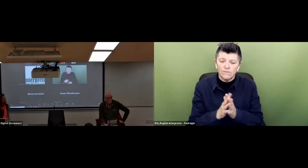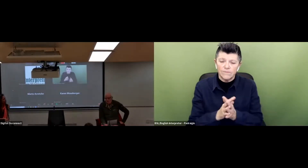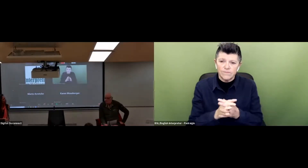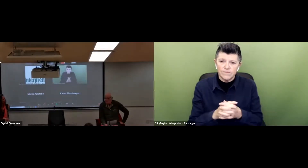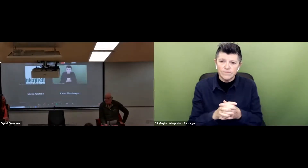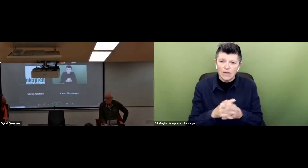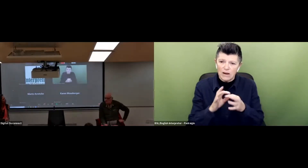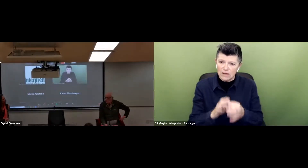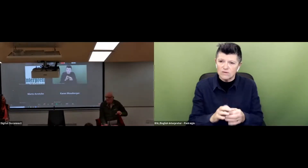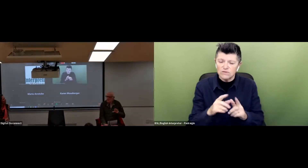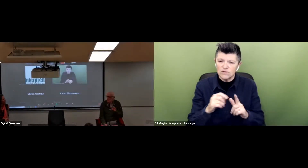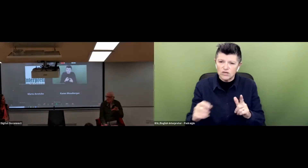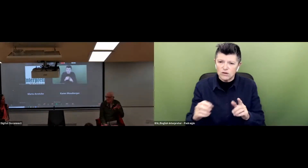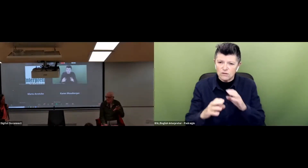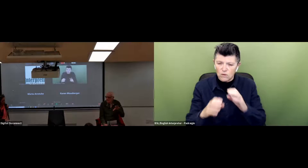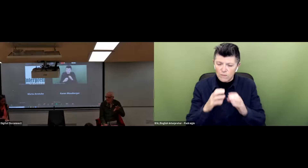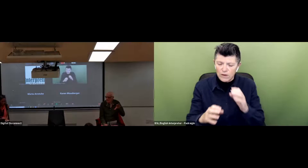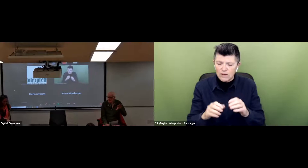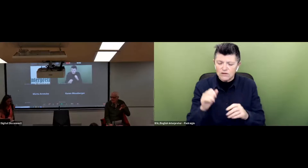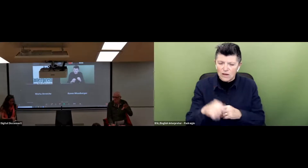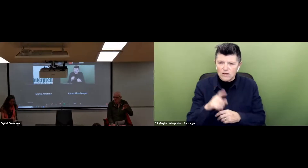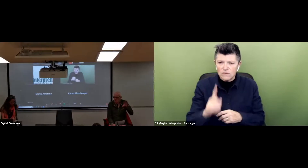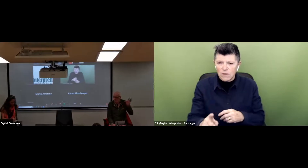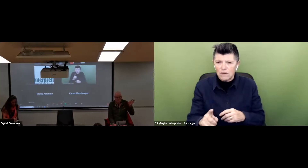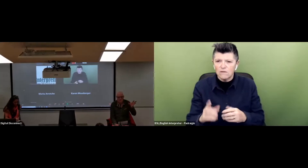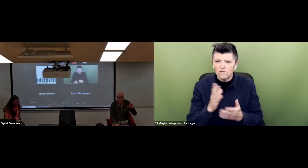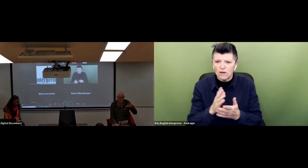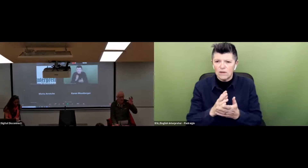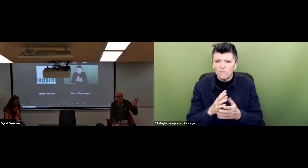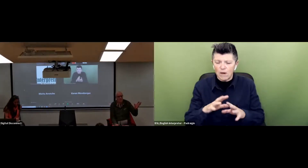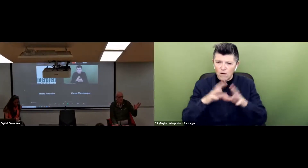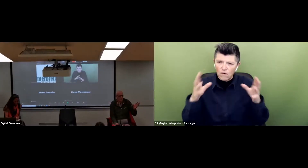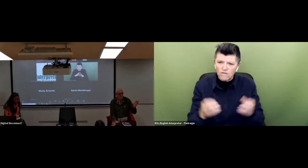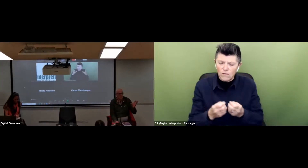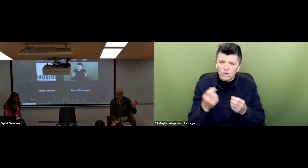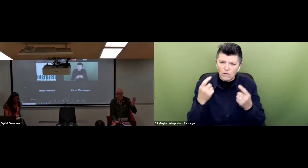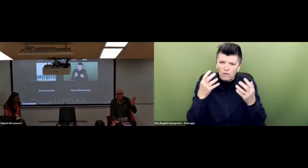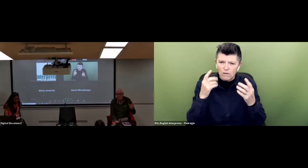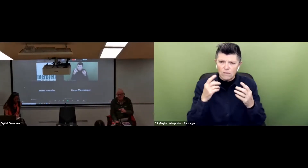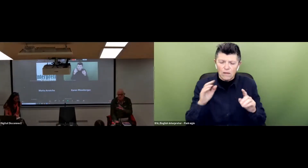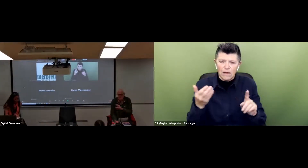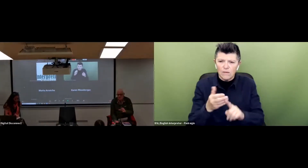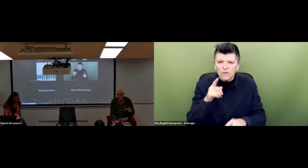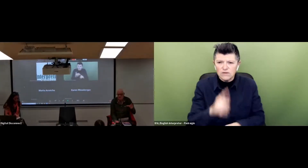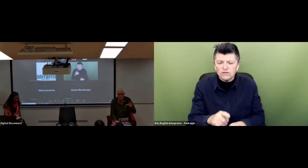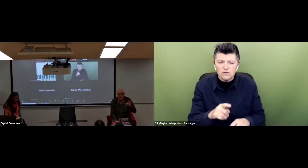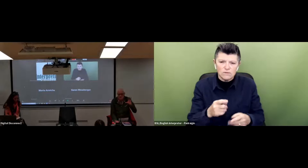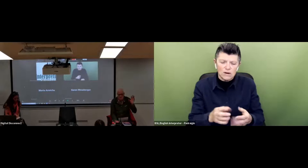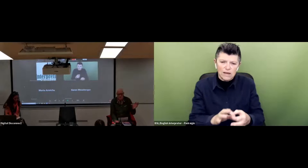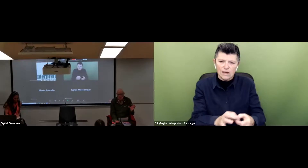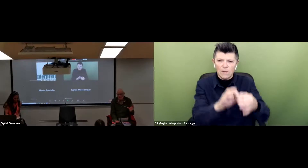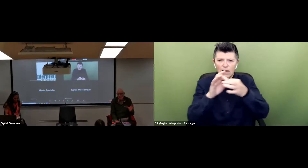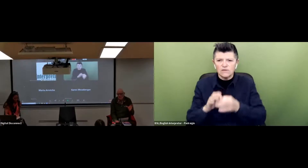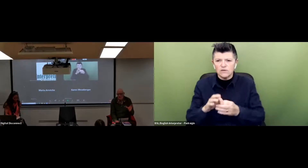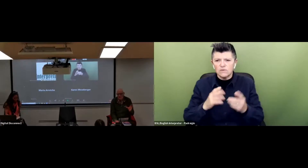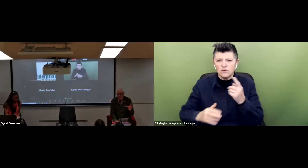But my overarching concern is to link those debates back to the social and economic inequalities which exist. So in